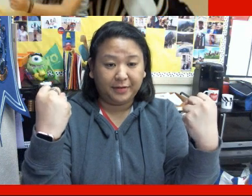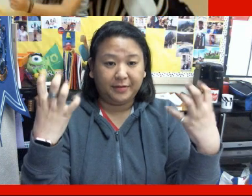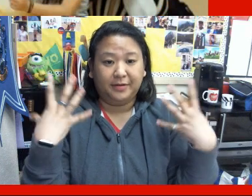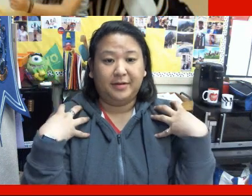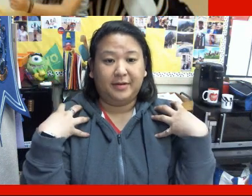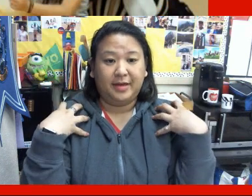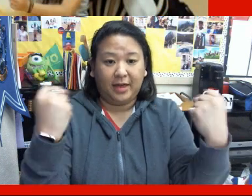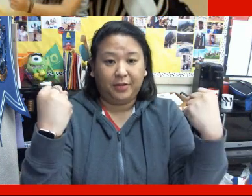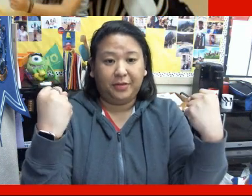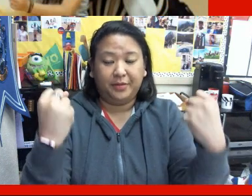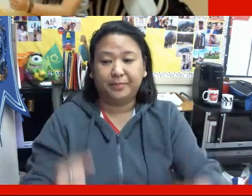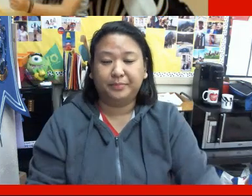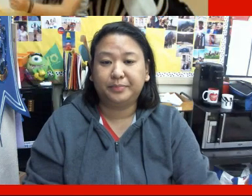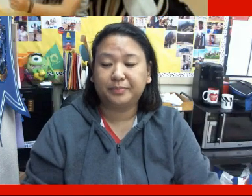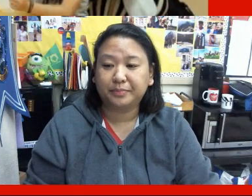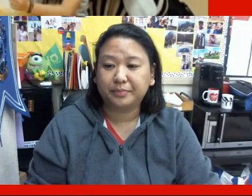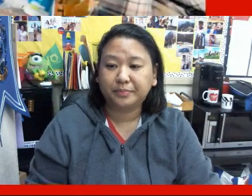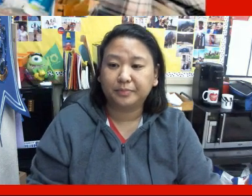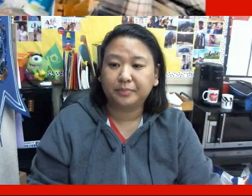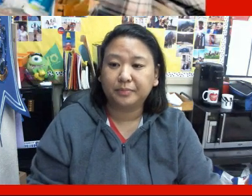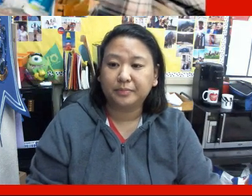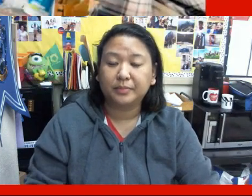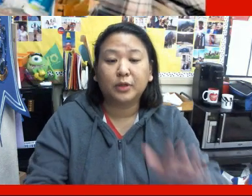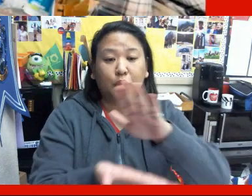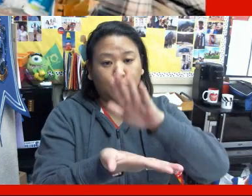Health, health.